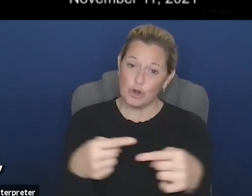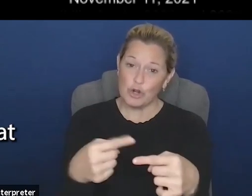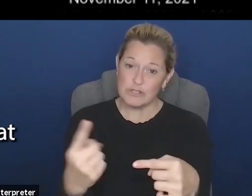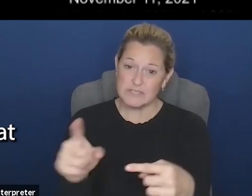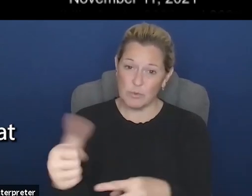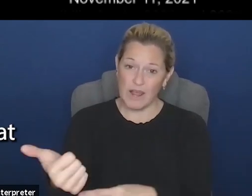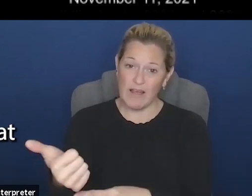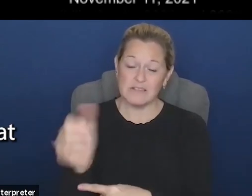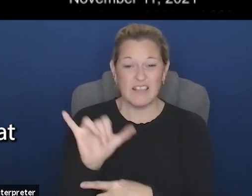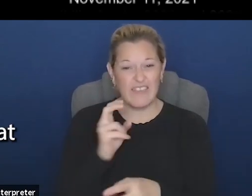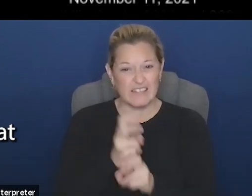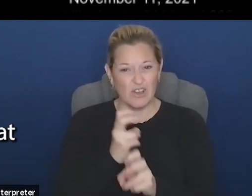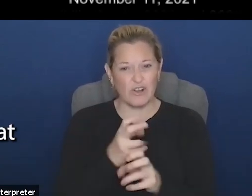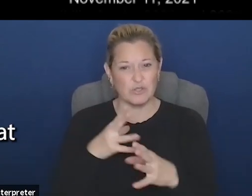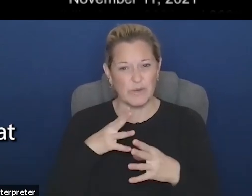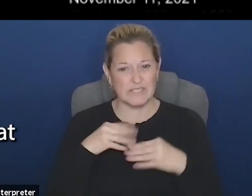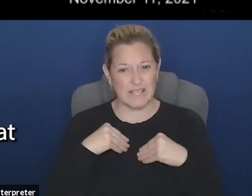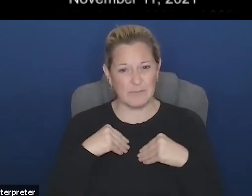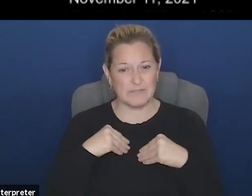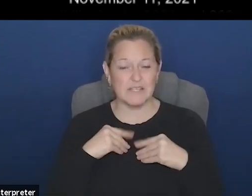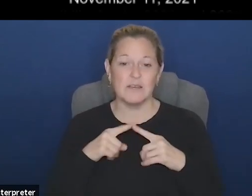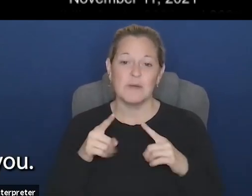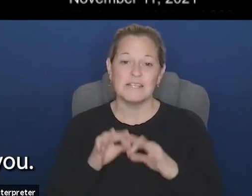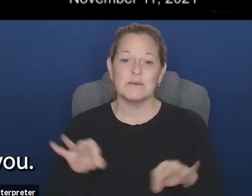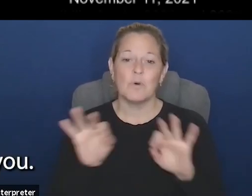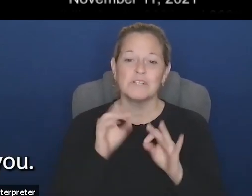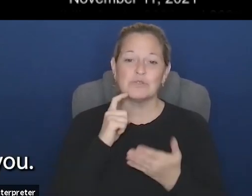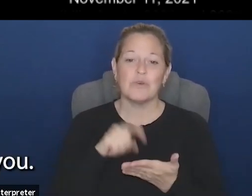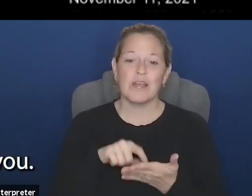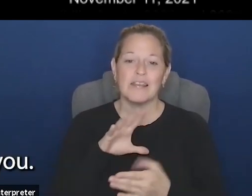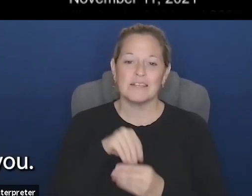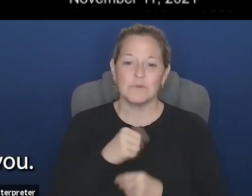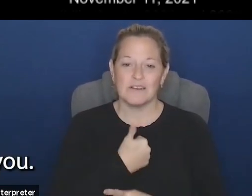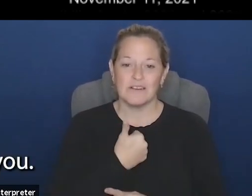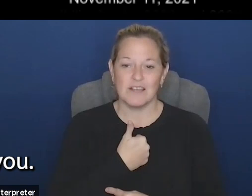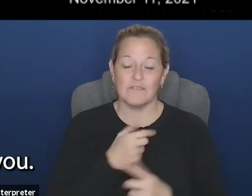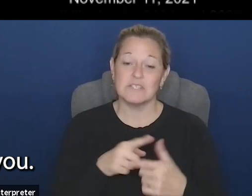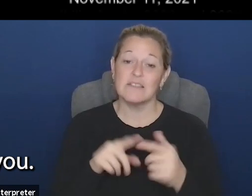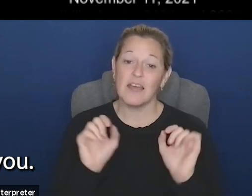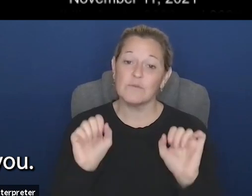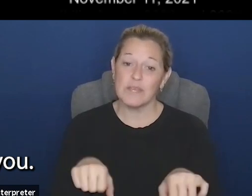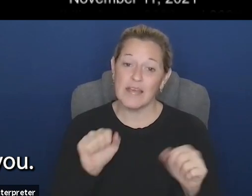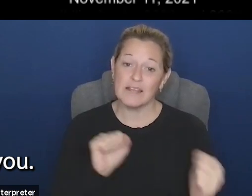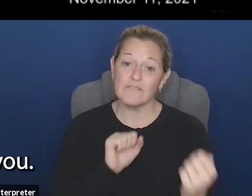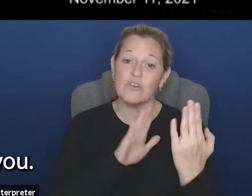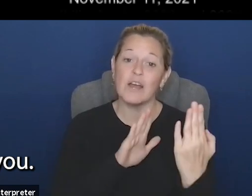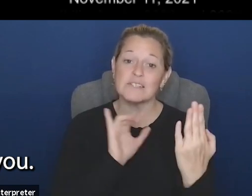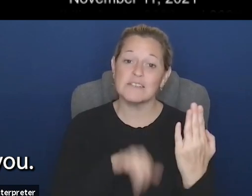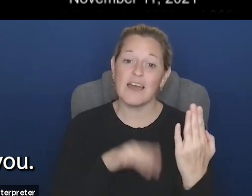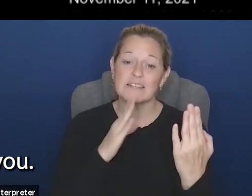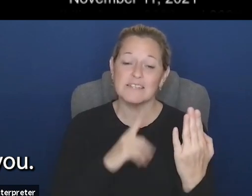confront. But it's really important that we do that in ourselves before we can start to confront unconscious bias in other